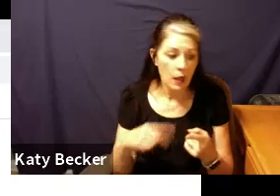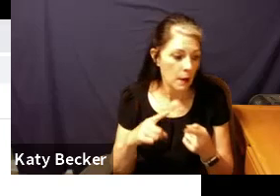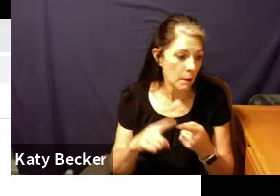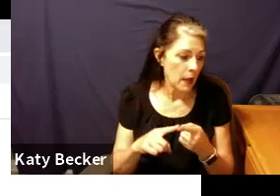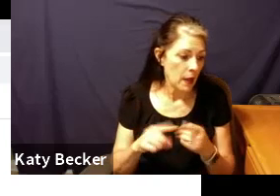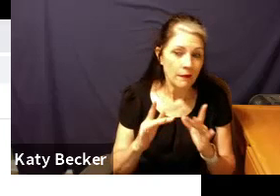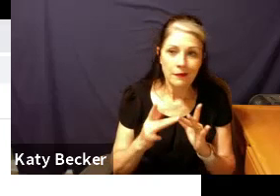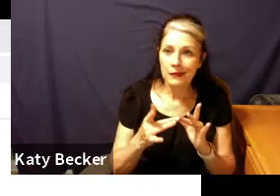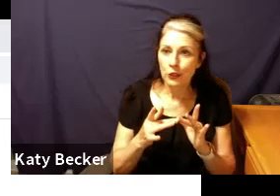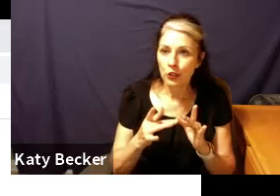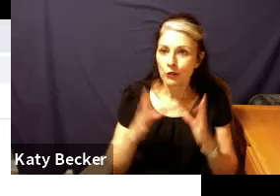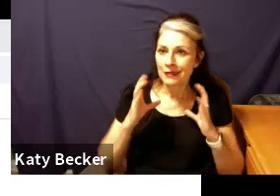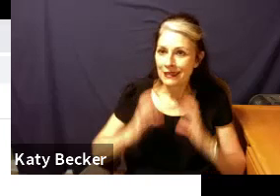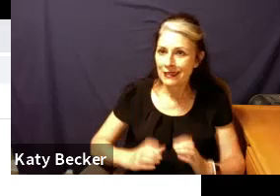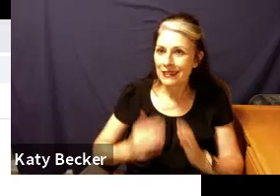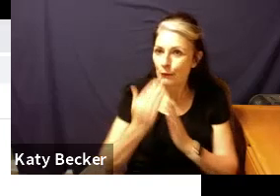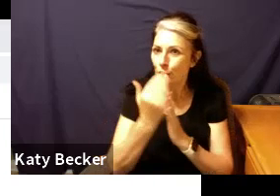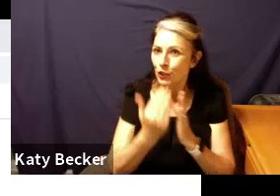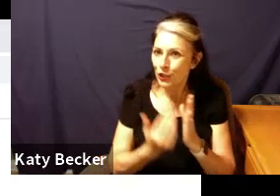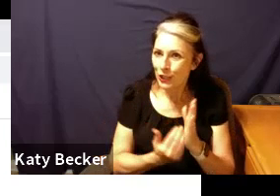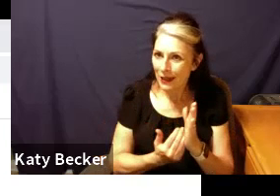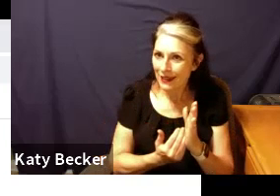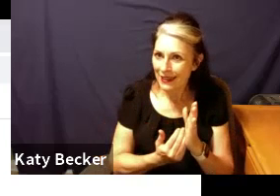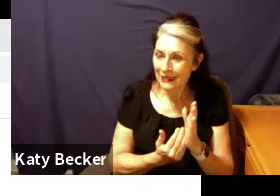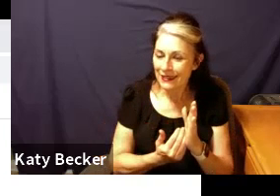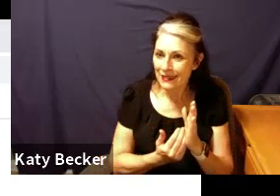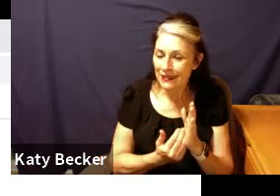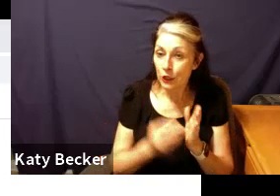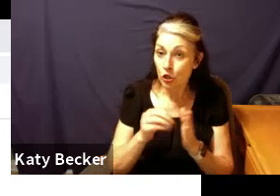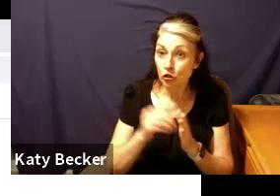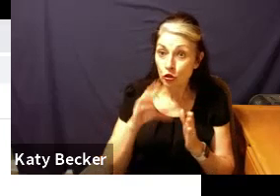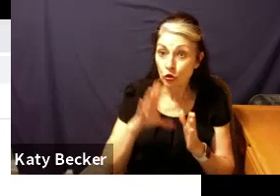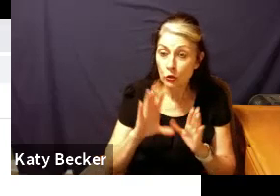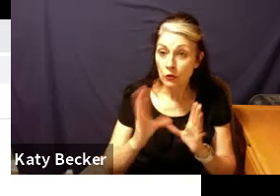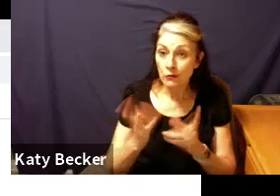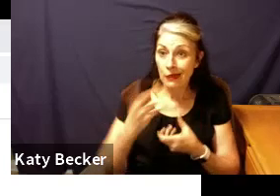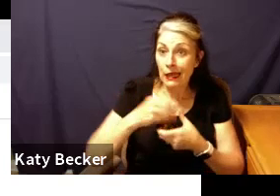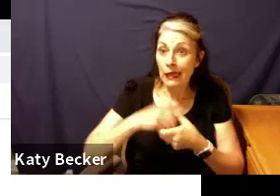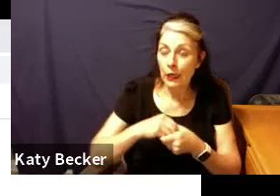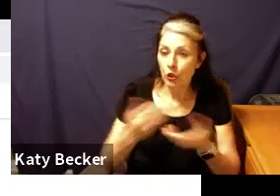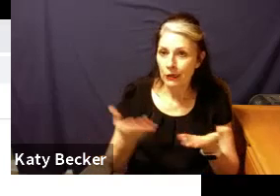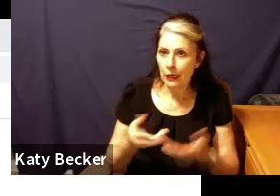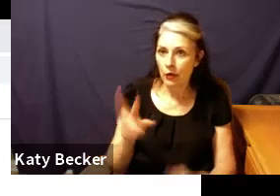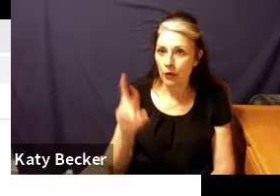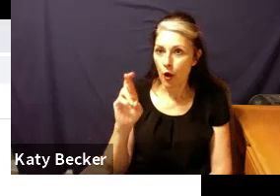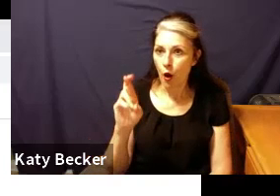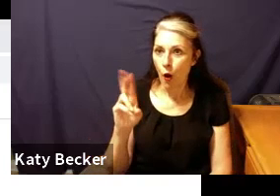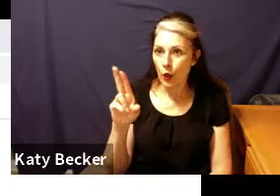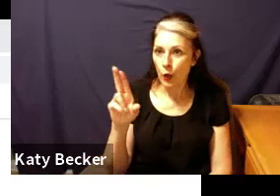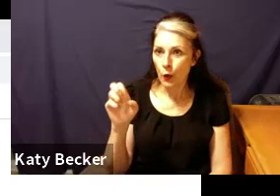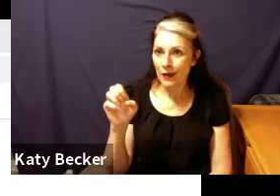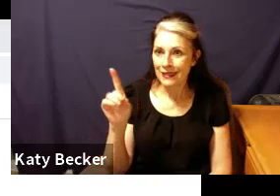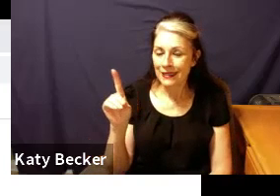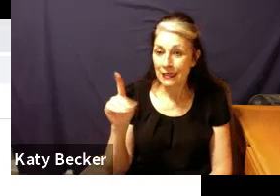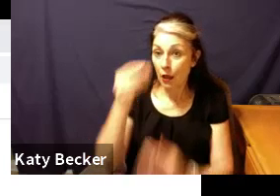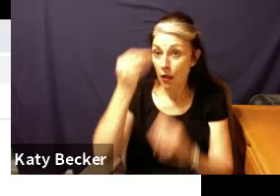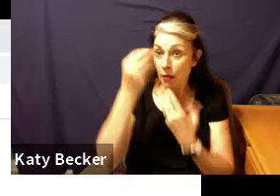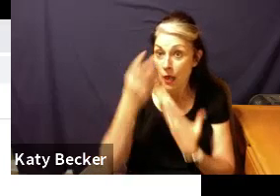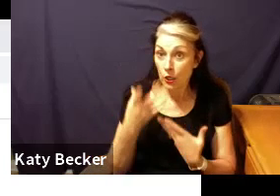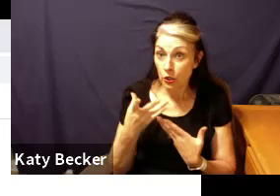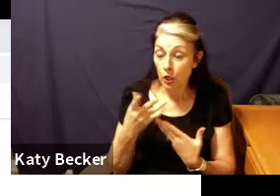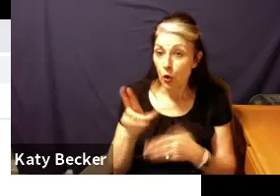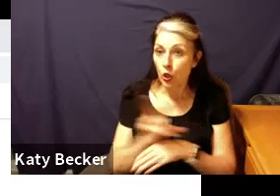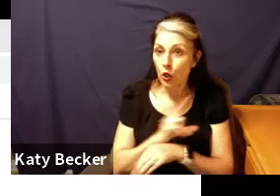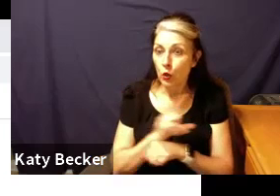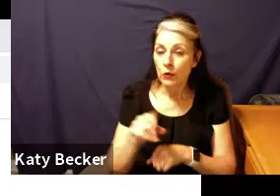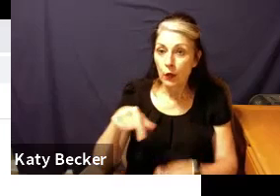digital citizenship lessons that students engage in here in RUSD, please let us know using